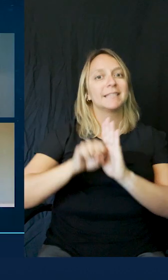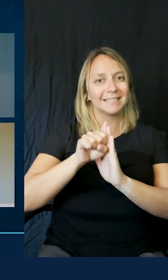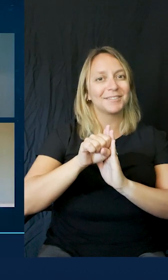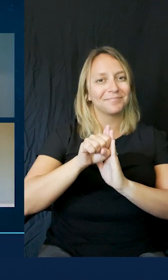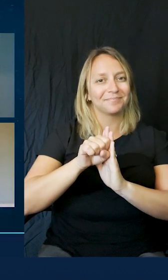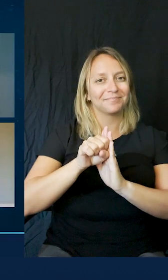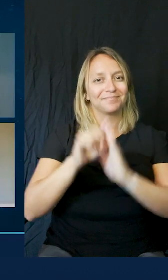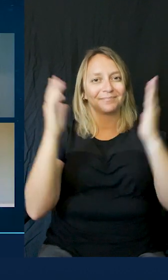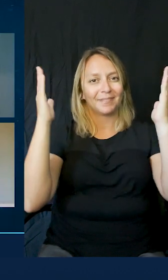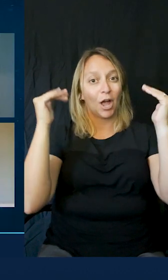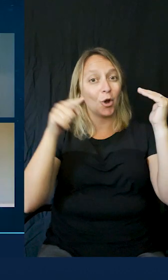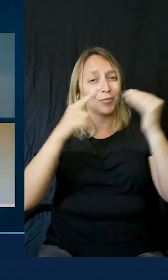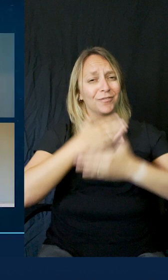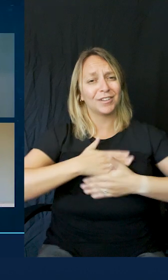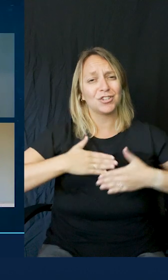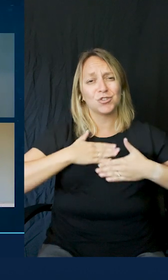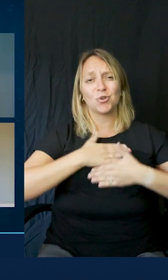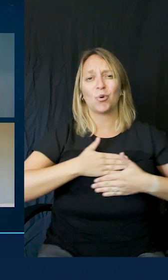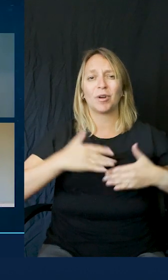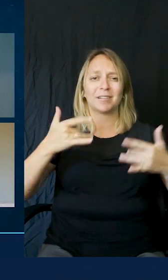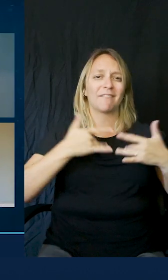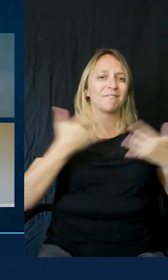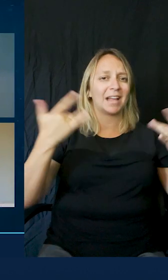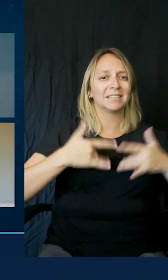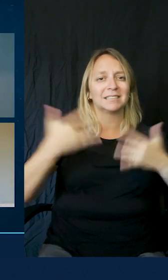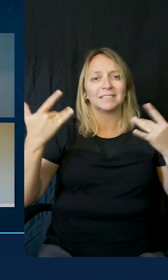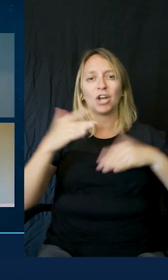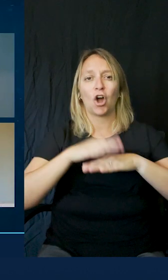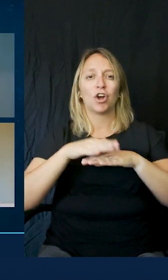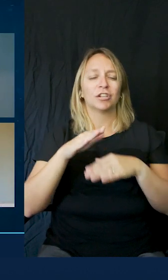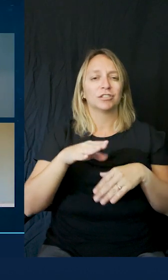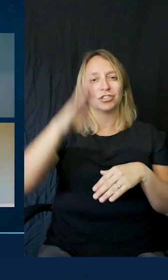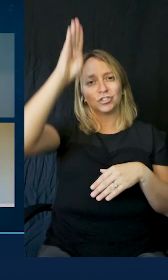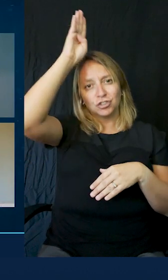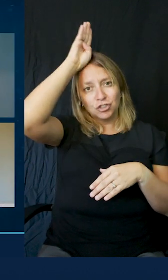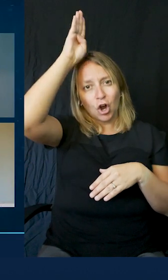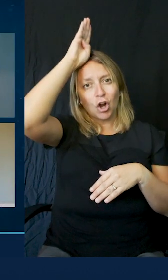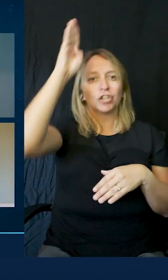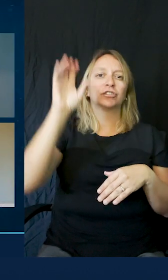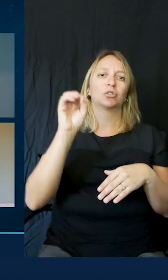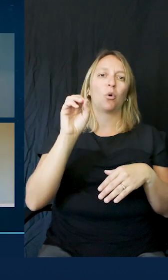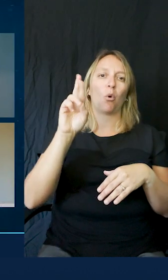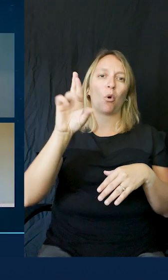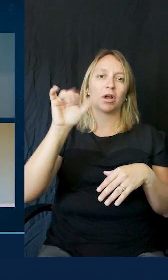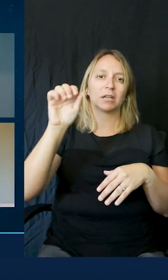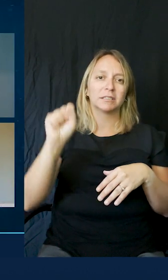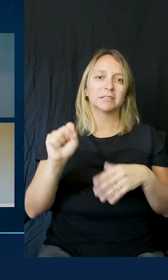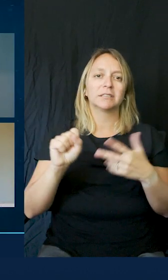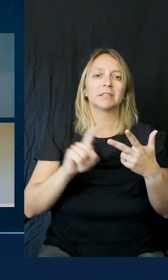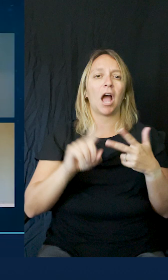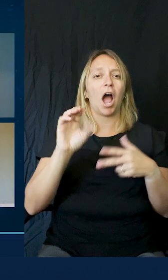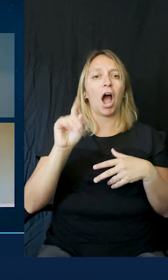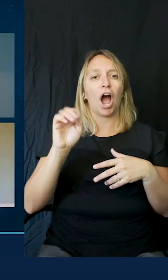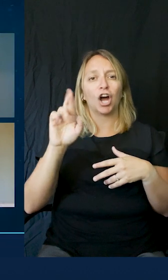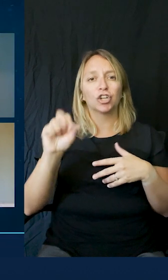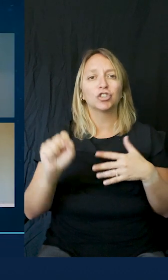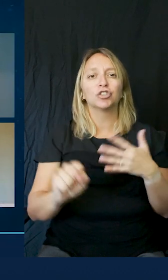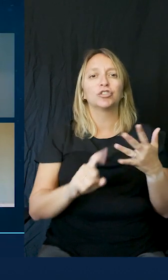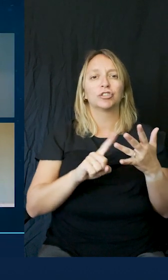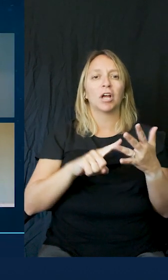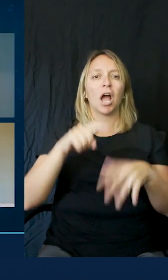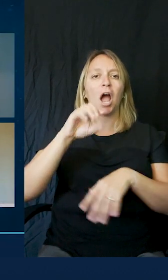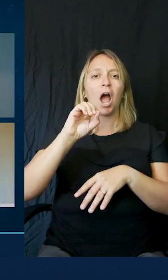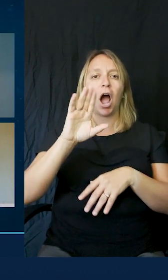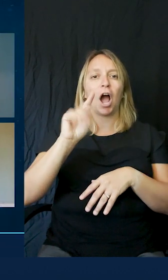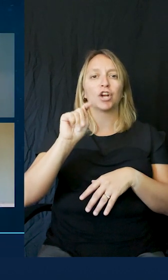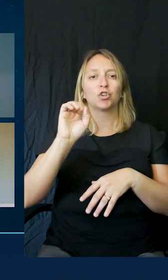I hope you've enjoyed all of our events on sharks, on orcas, on otters, and on octopuses. So if you